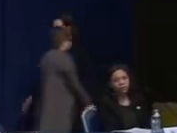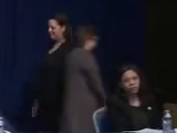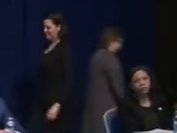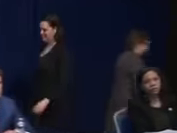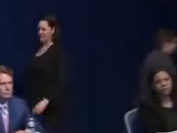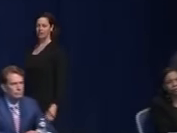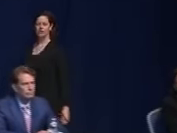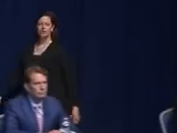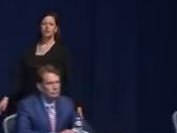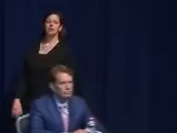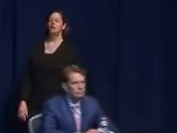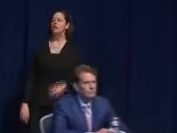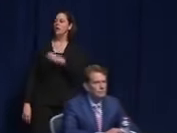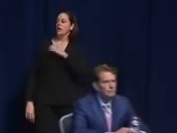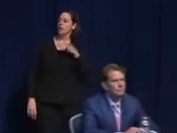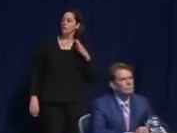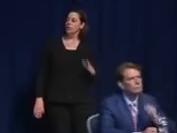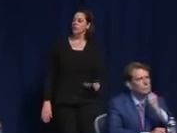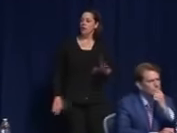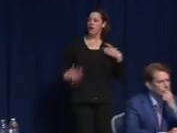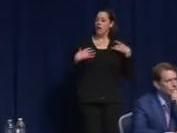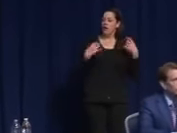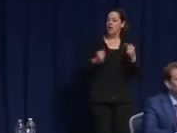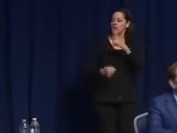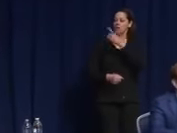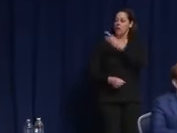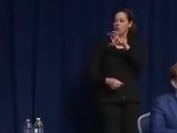And Dr. Tan, please. Could you go